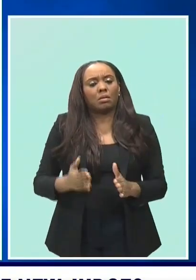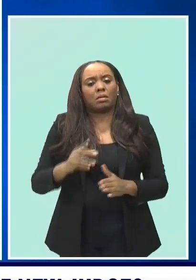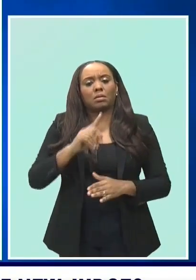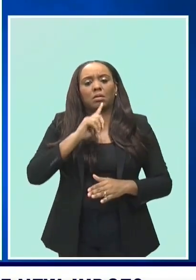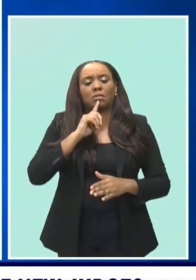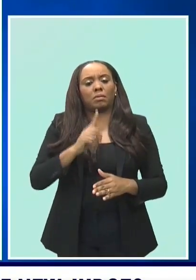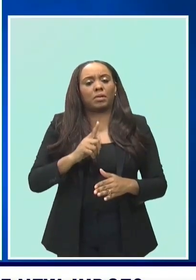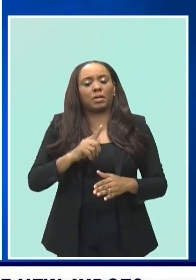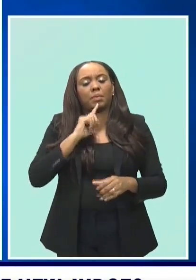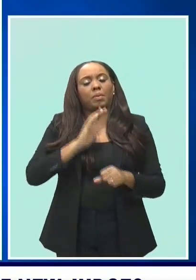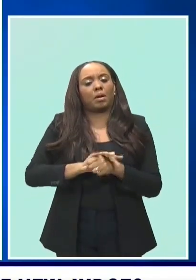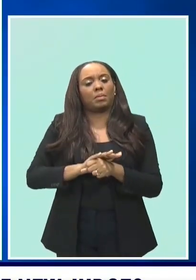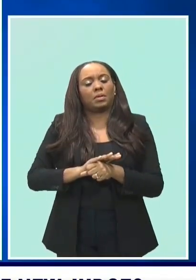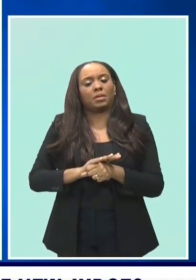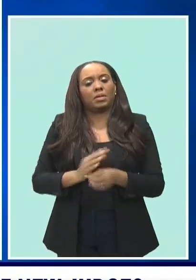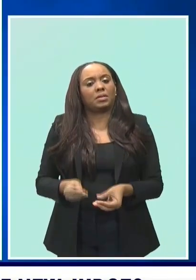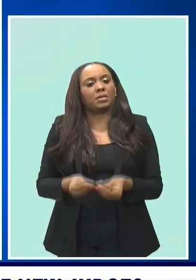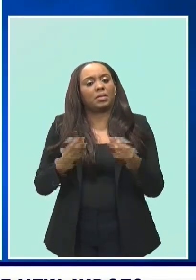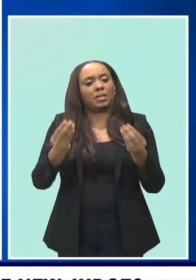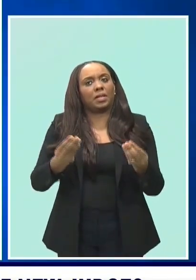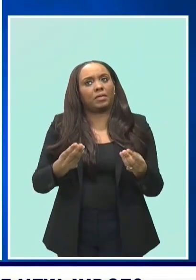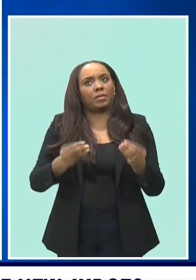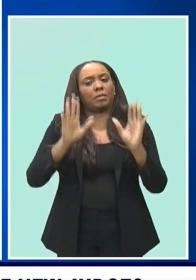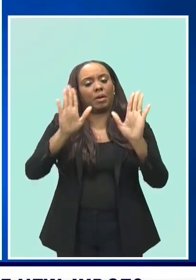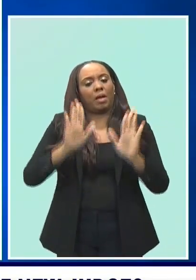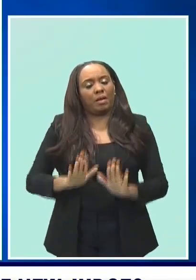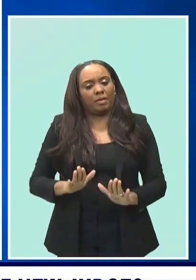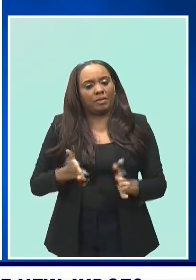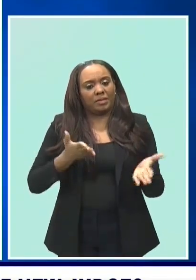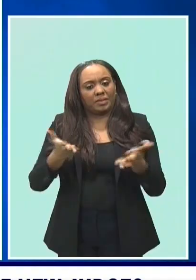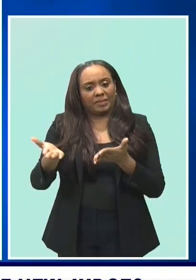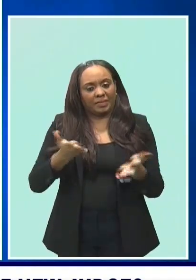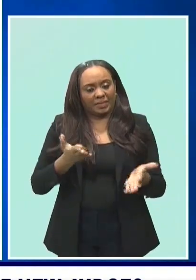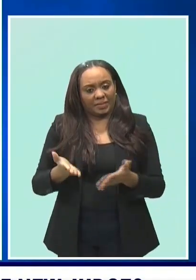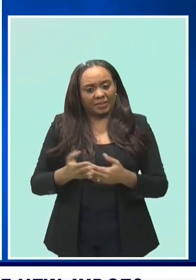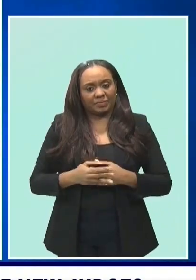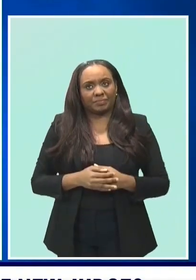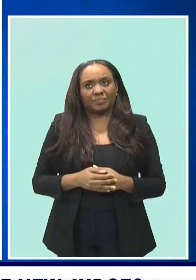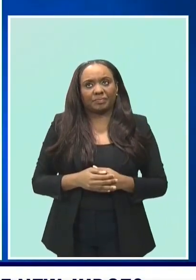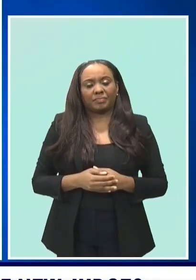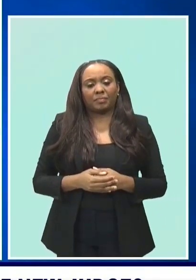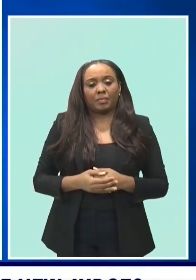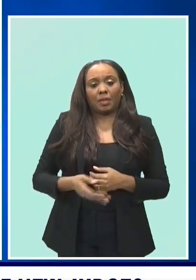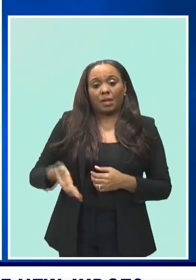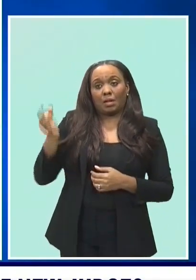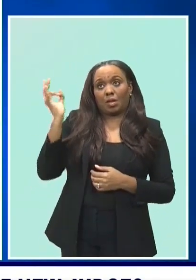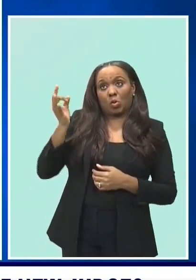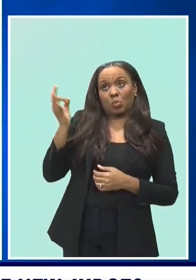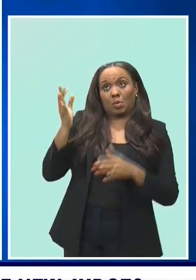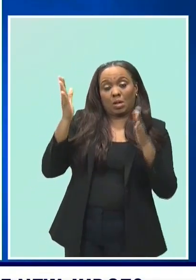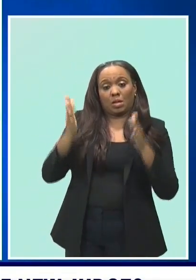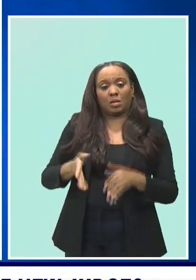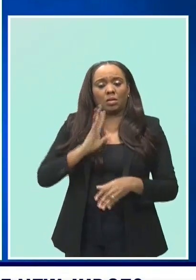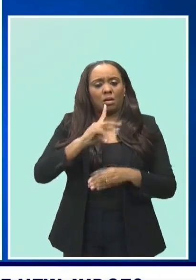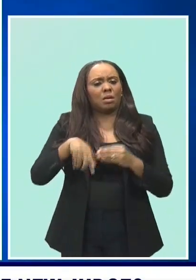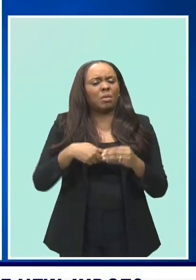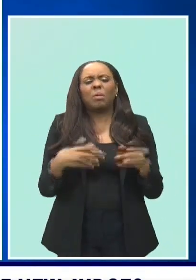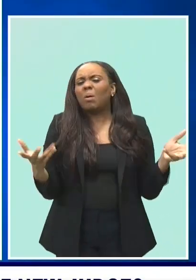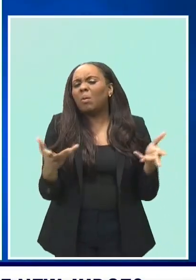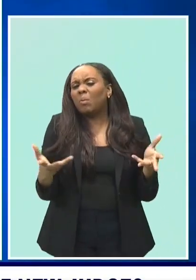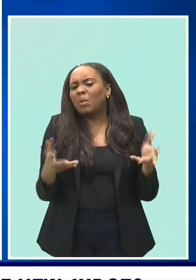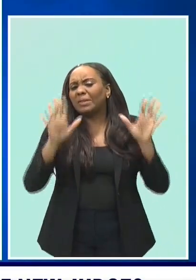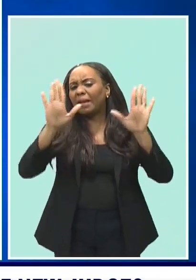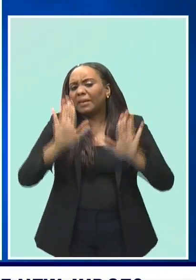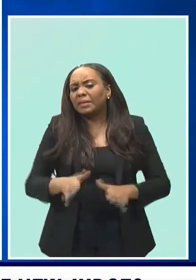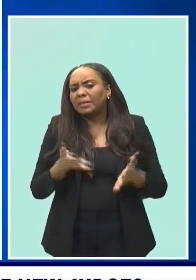to providing excellent service. During her sermon, Reverend Esther Willoughby provided some examples of excellent service.